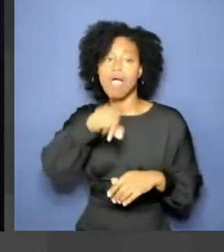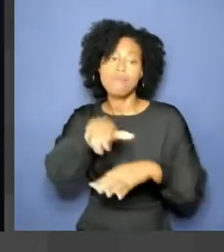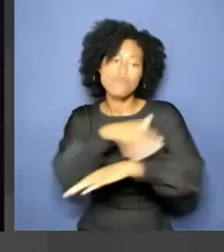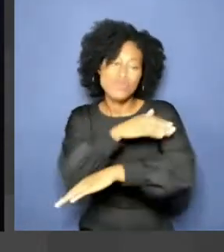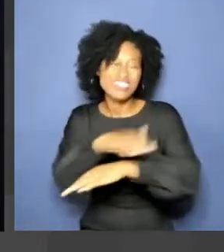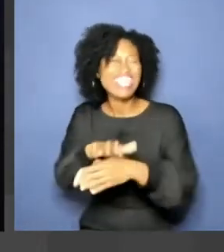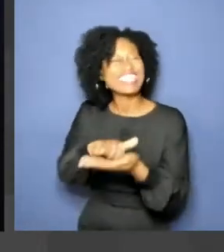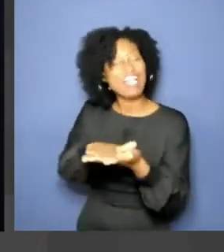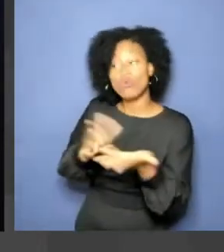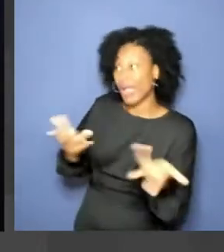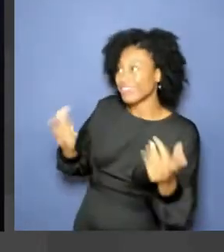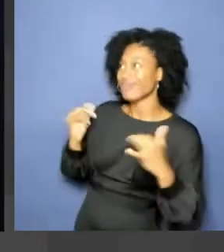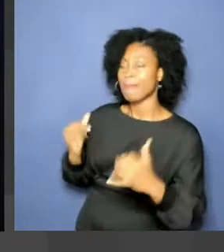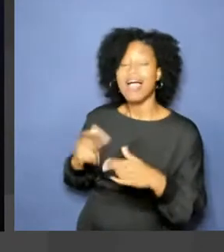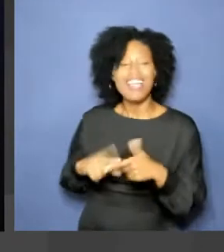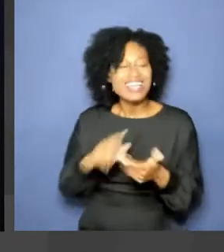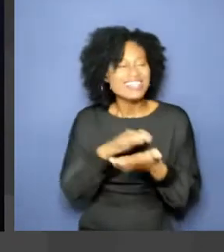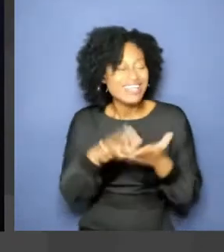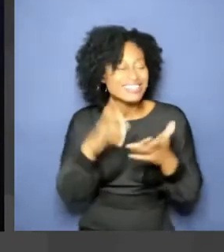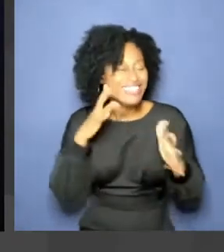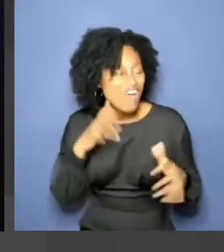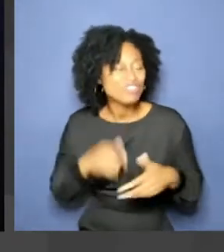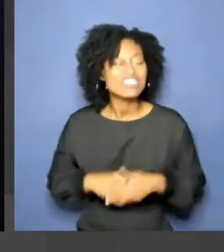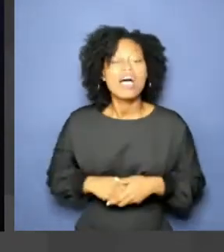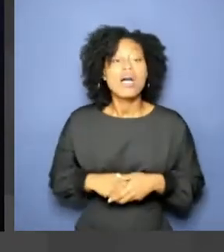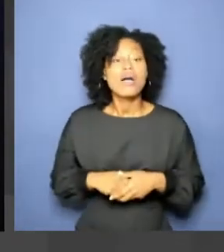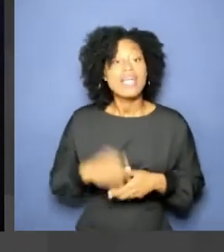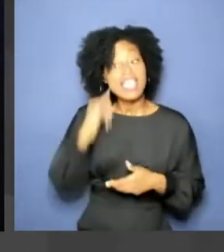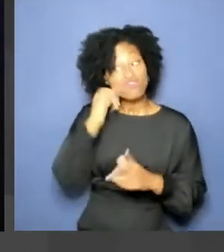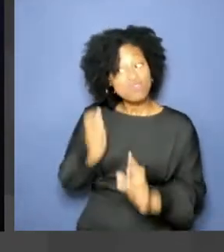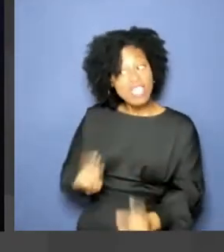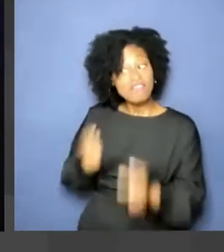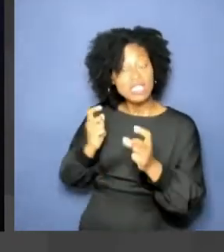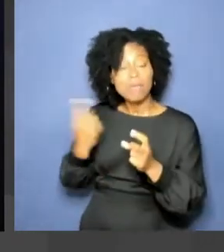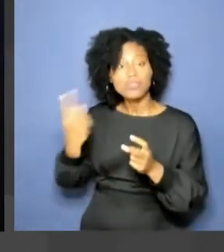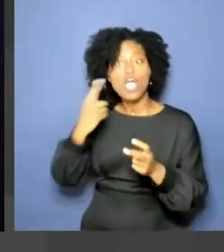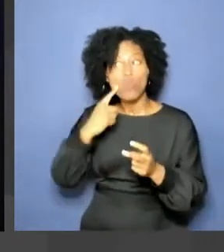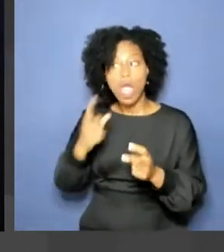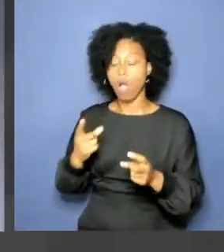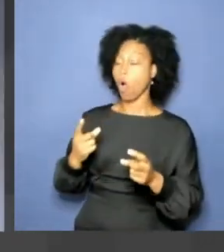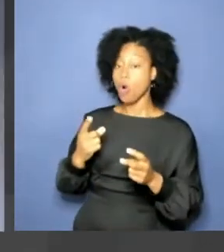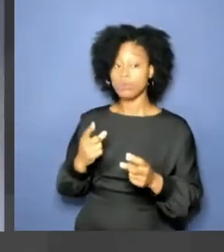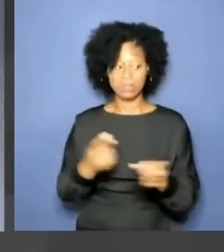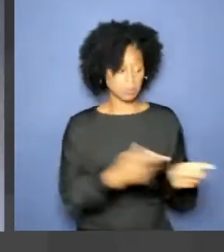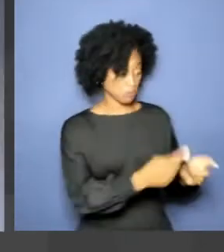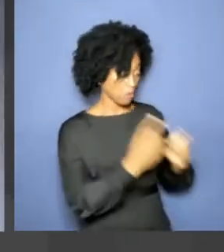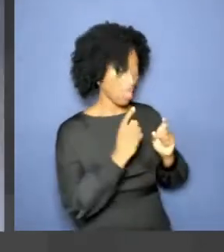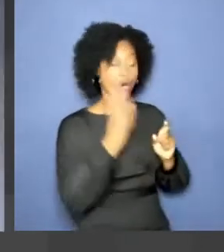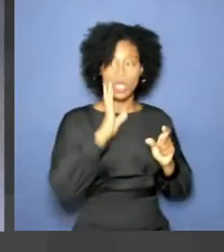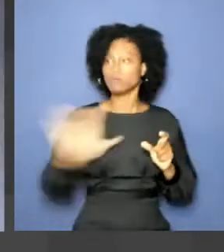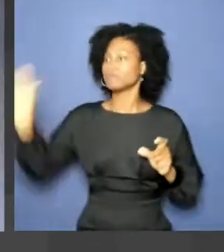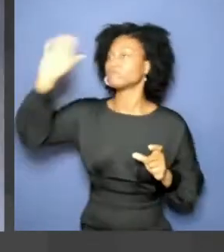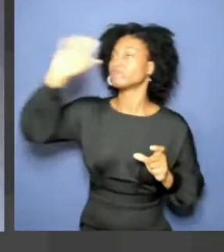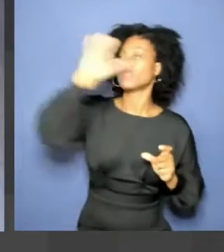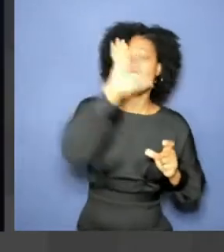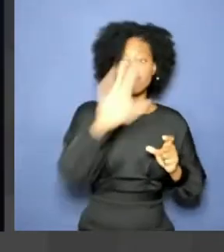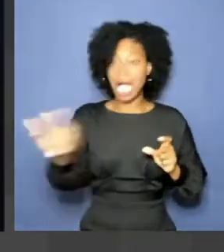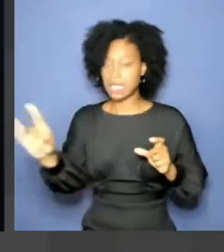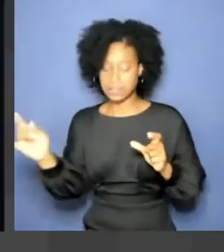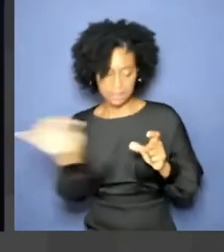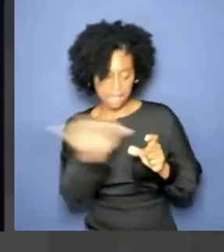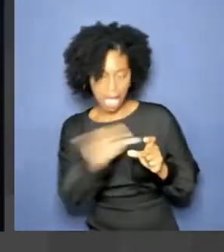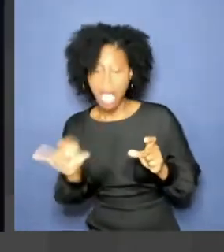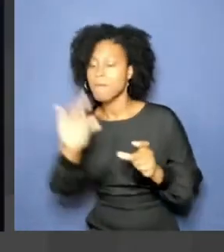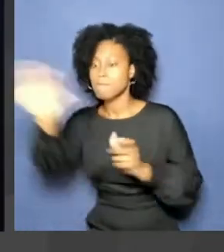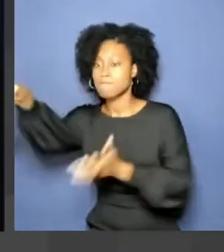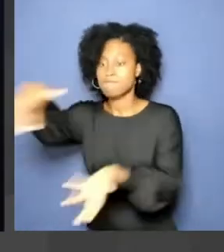Nice sounds. And if you give it an item, it will start looking for similar items lying around and bring them to you.